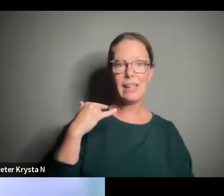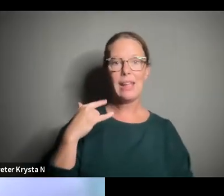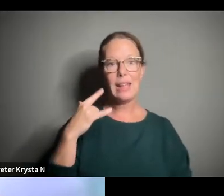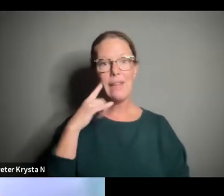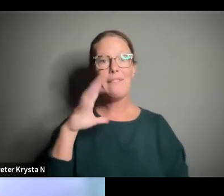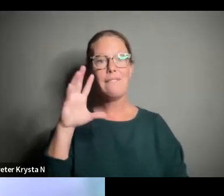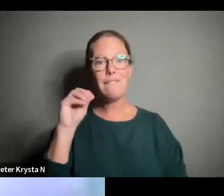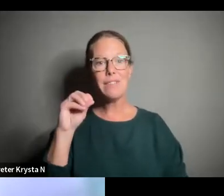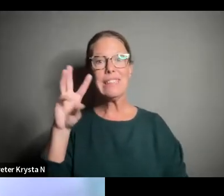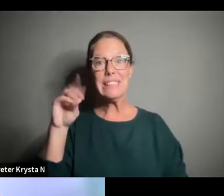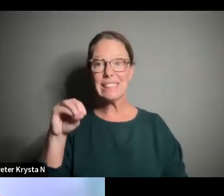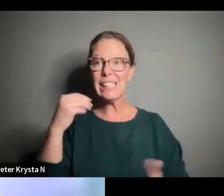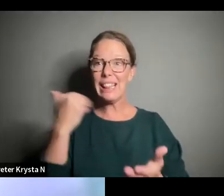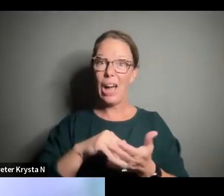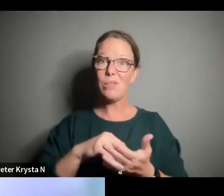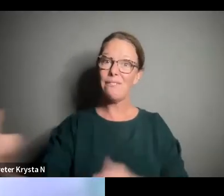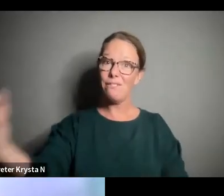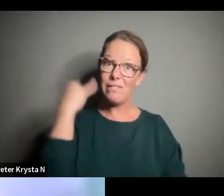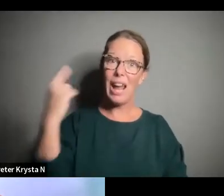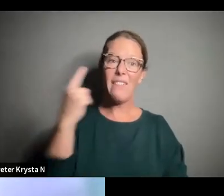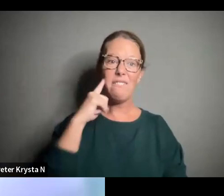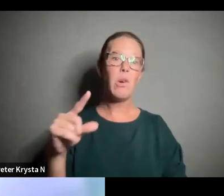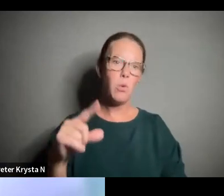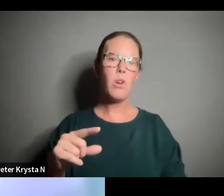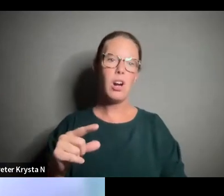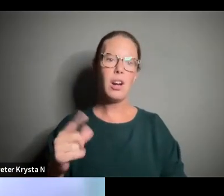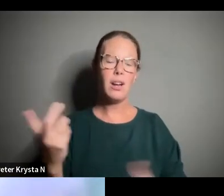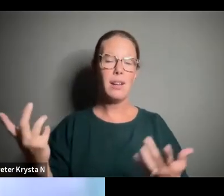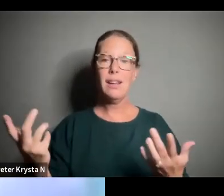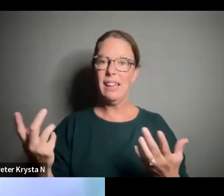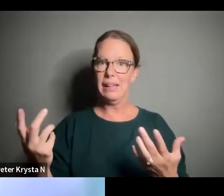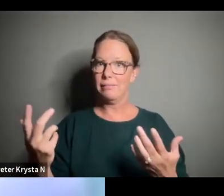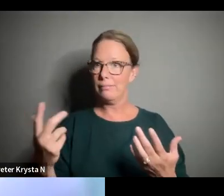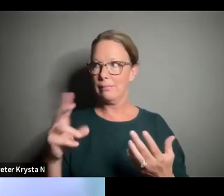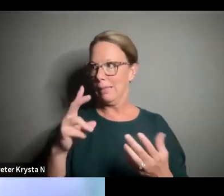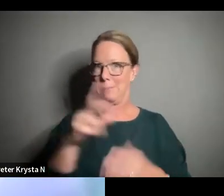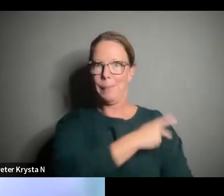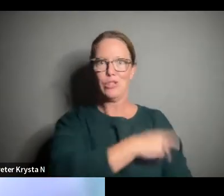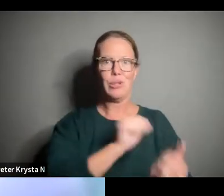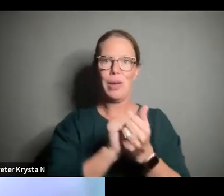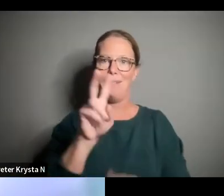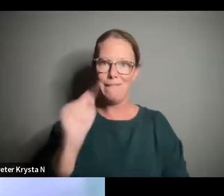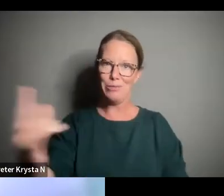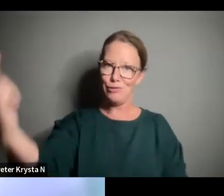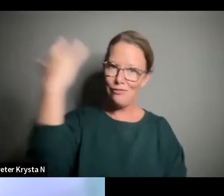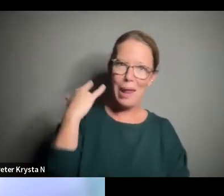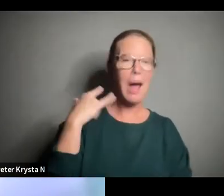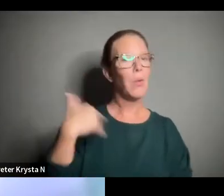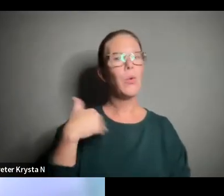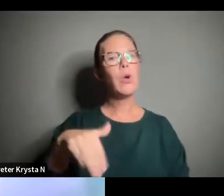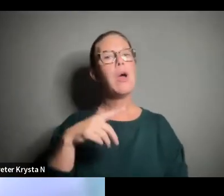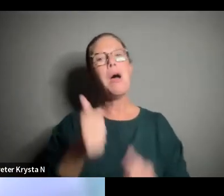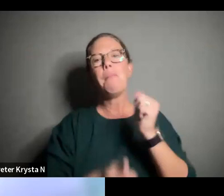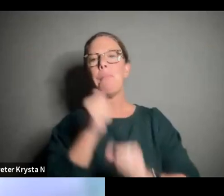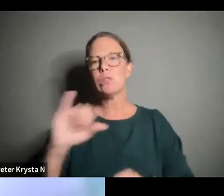50, 60,000. And so the device itself is relatively, in that aspects, less expensive. So it's covered by almost all insurance